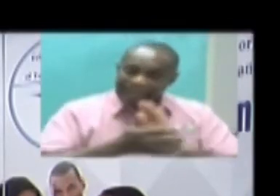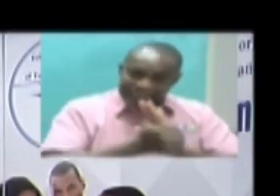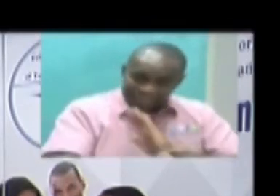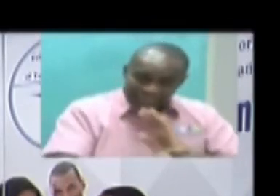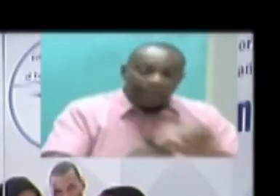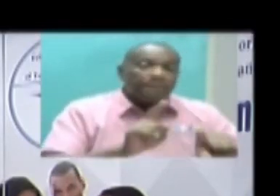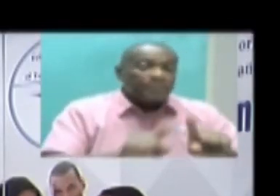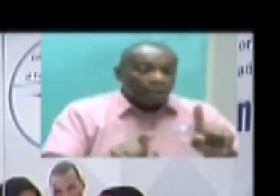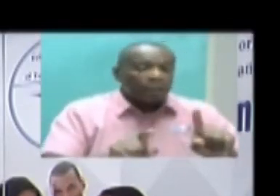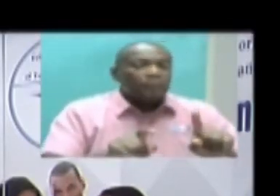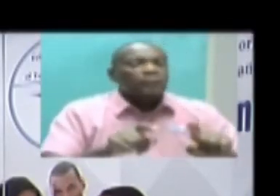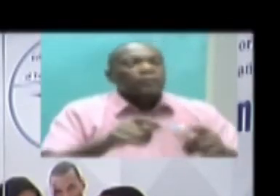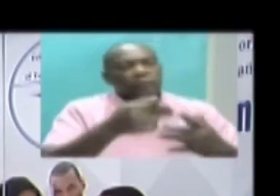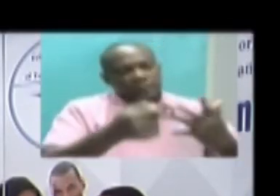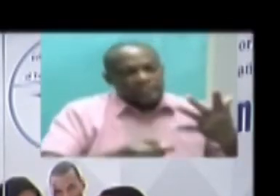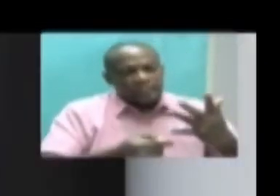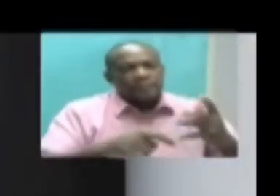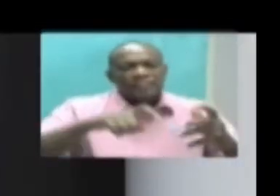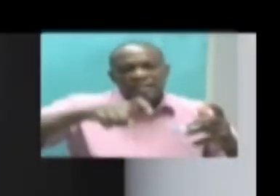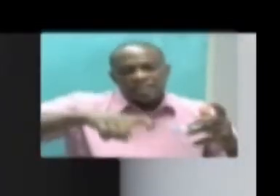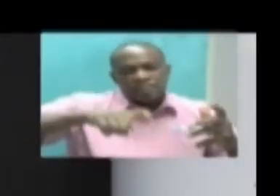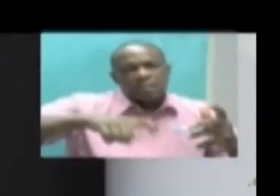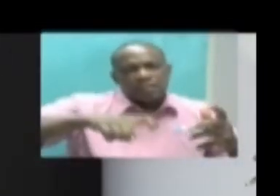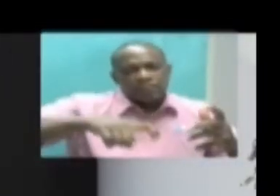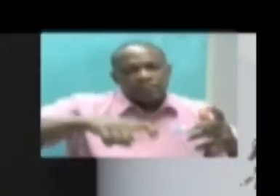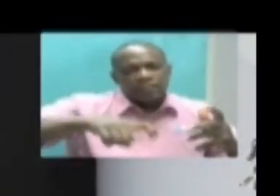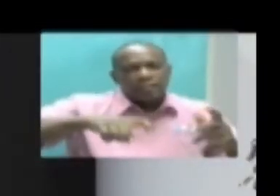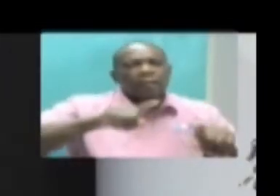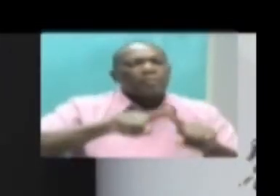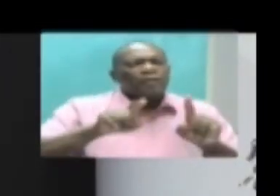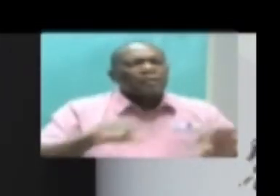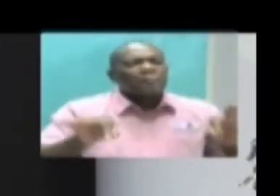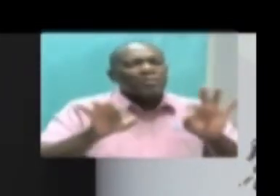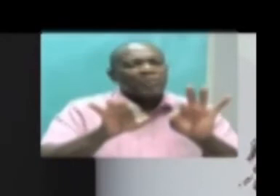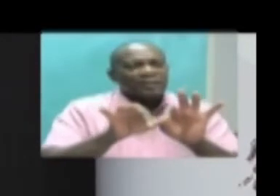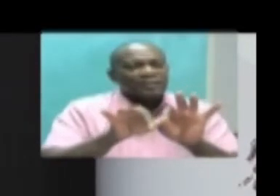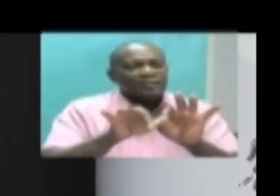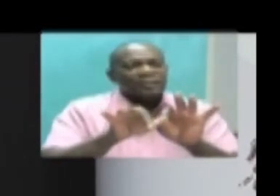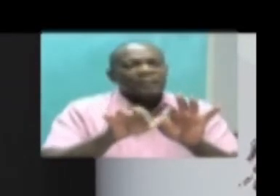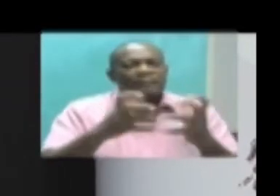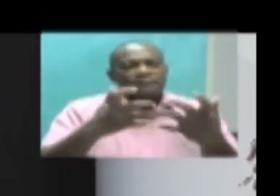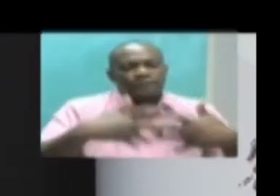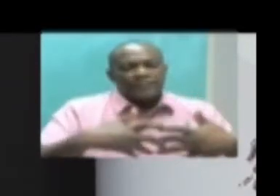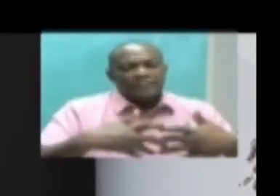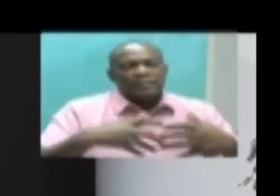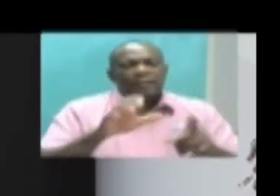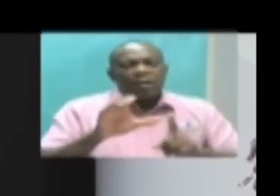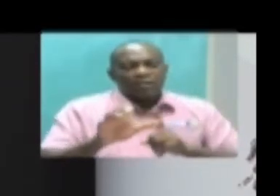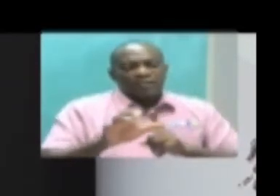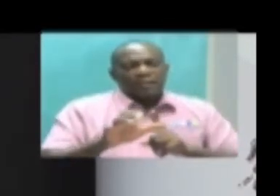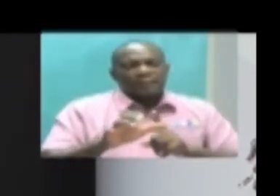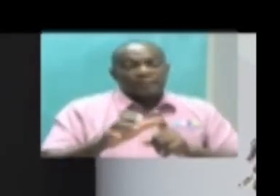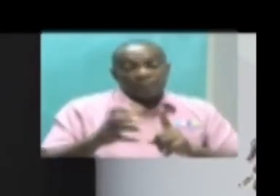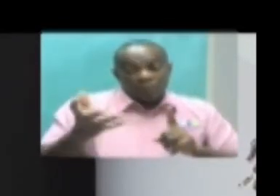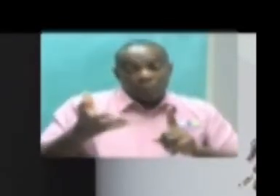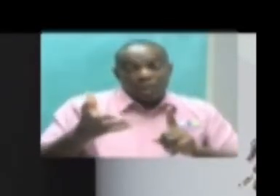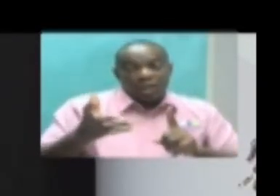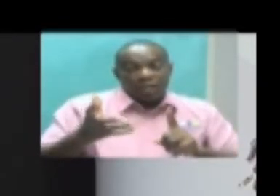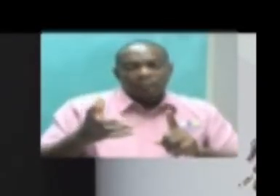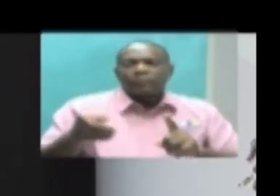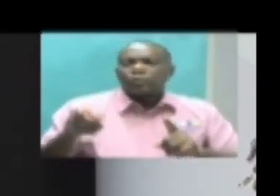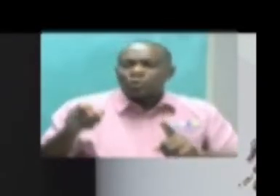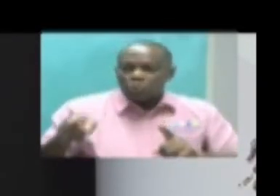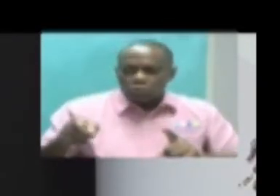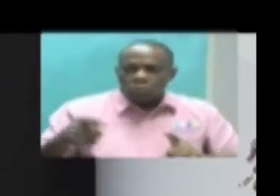context. Yeah. The context is, you are my child. This is what I want for you. This is